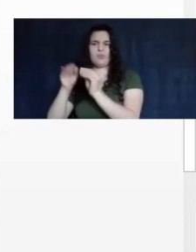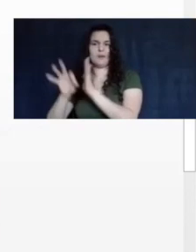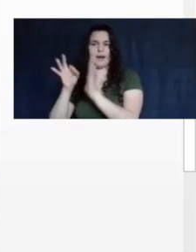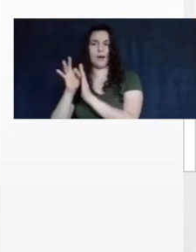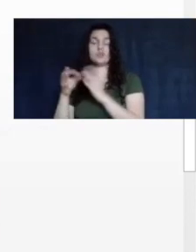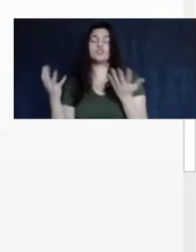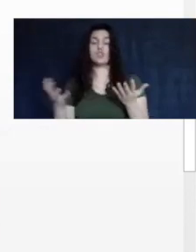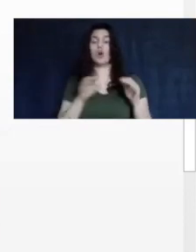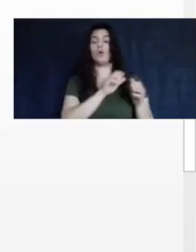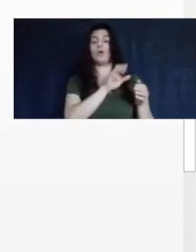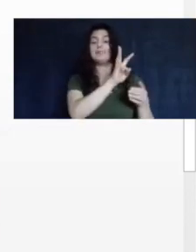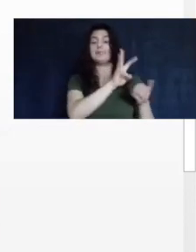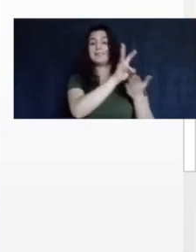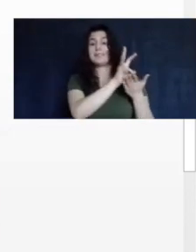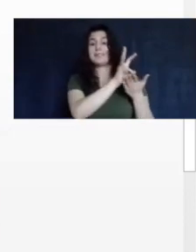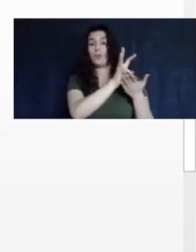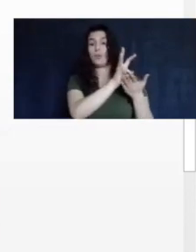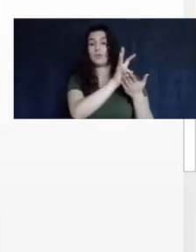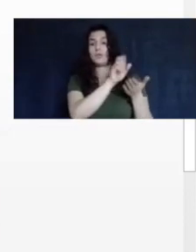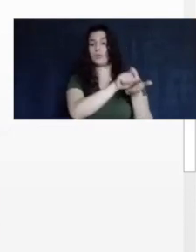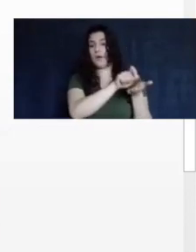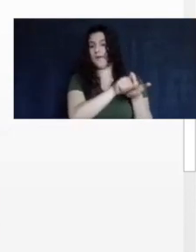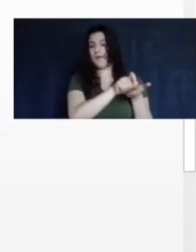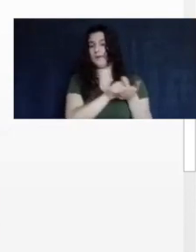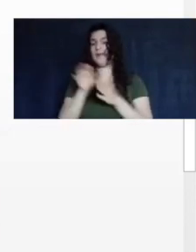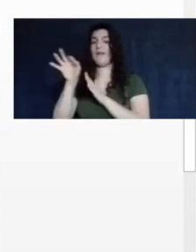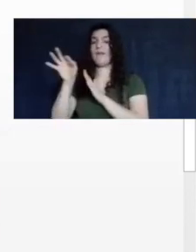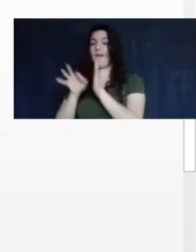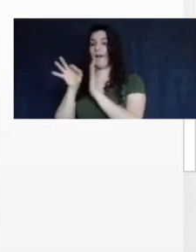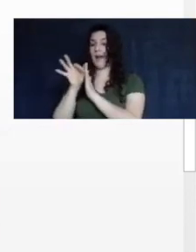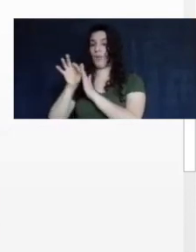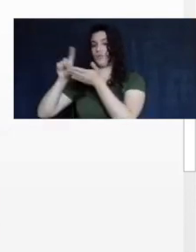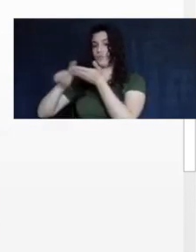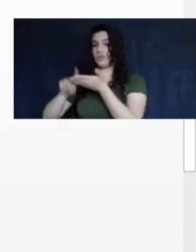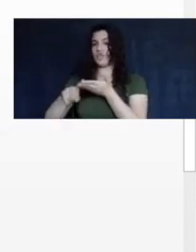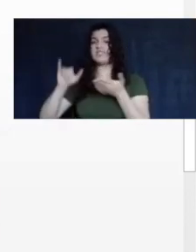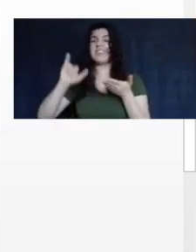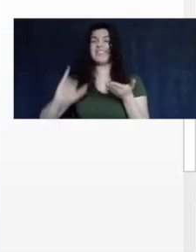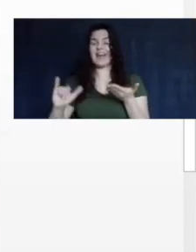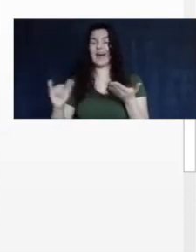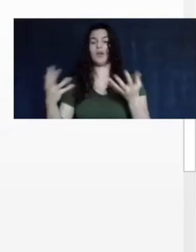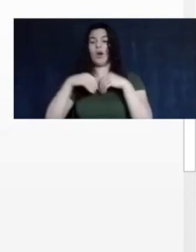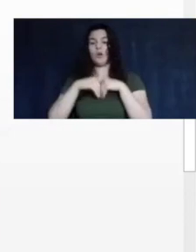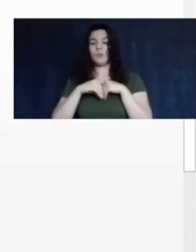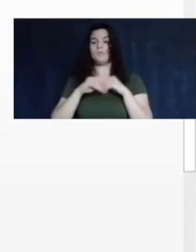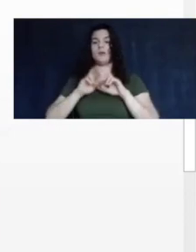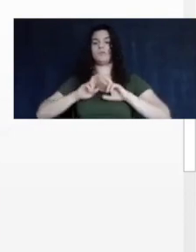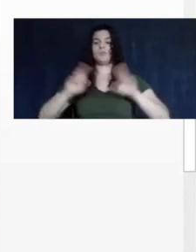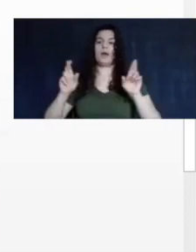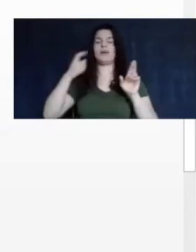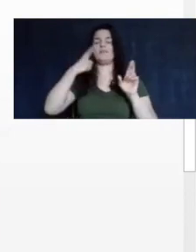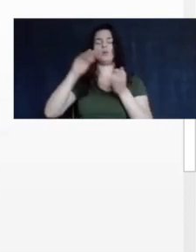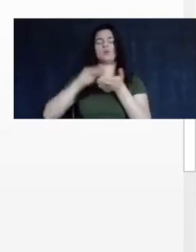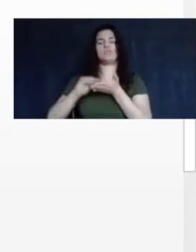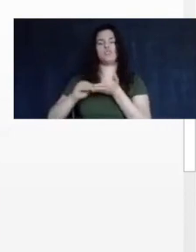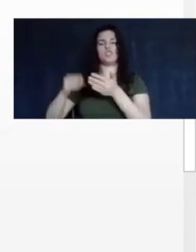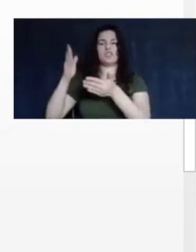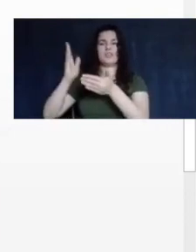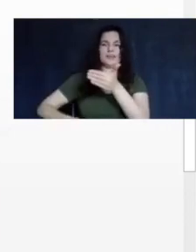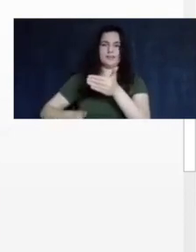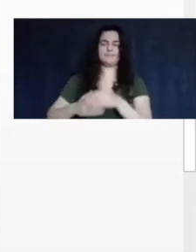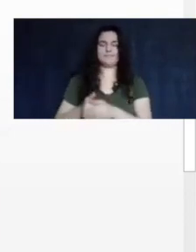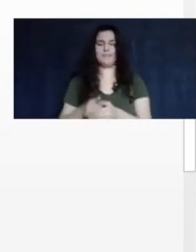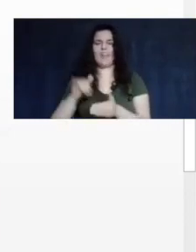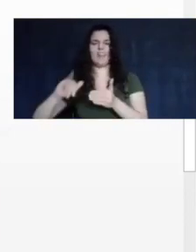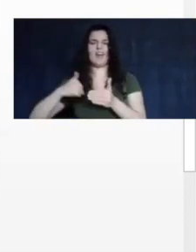writing, we hope that we build your skill set so you're ready to write the dissertation at the end, which I'll talk about that in just a couple of minutes as we